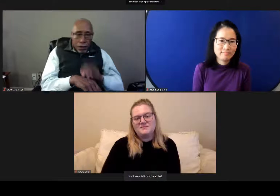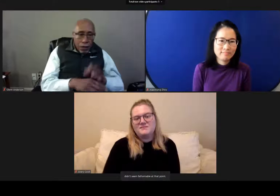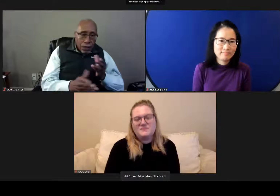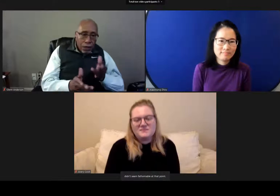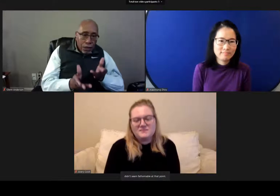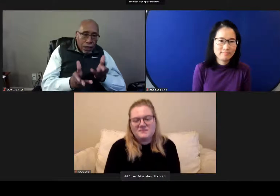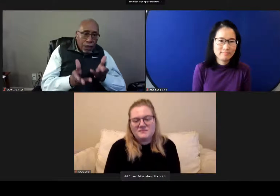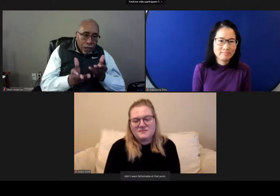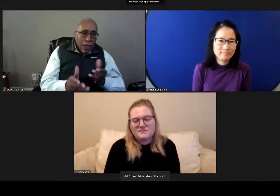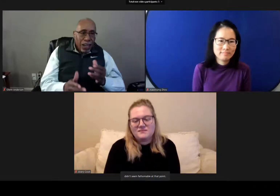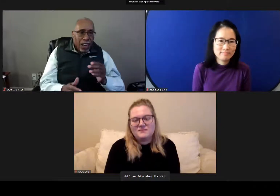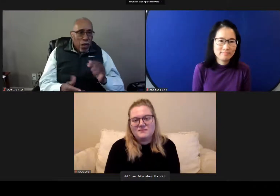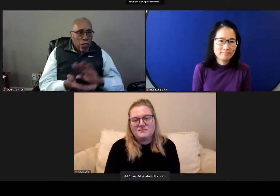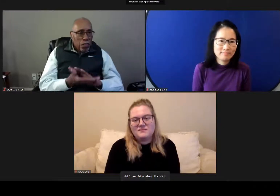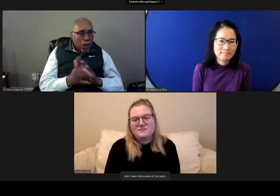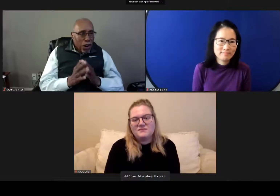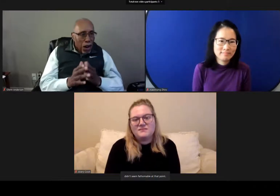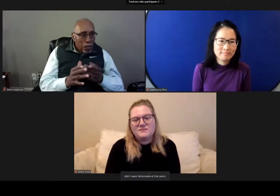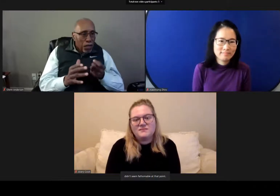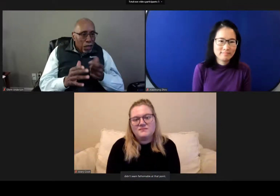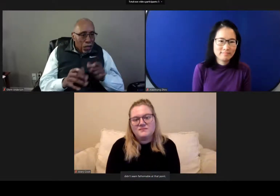point.